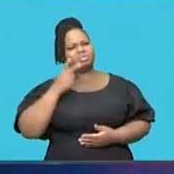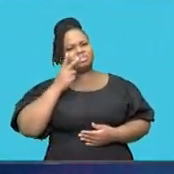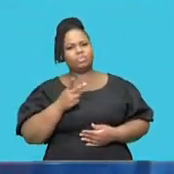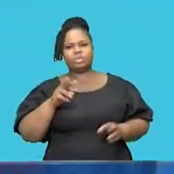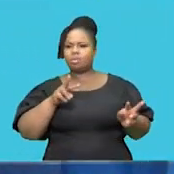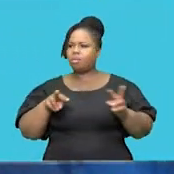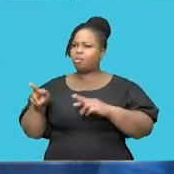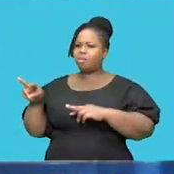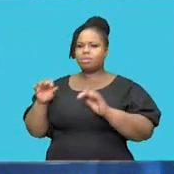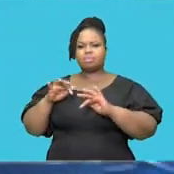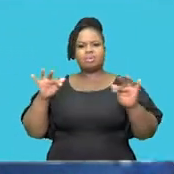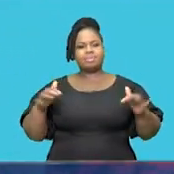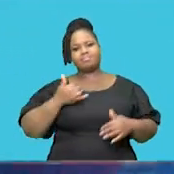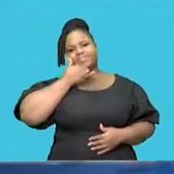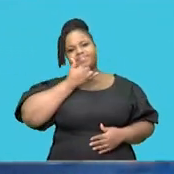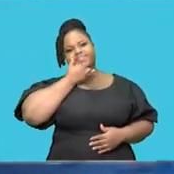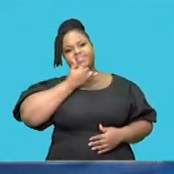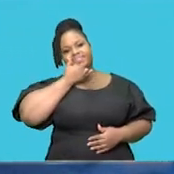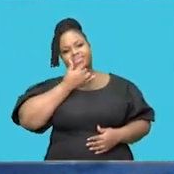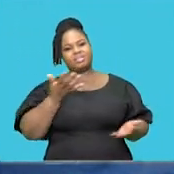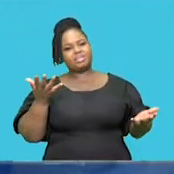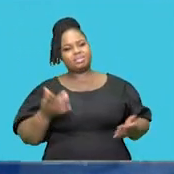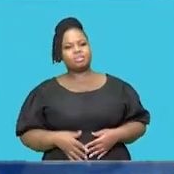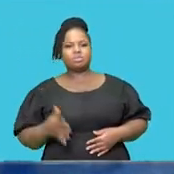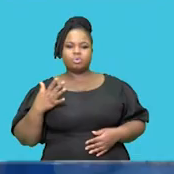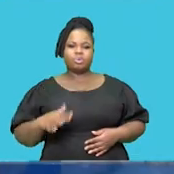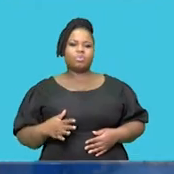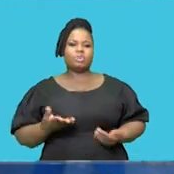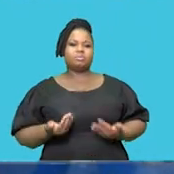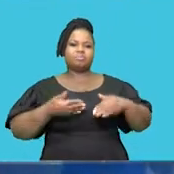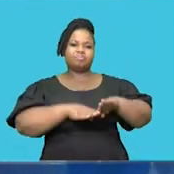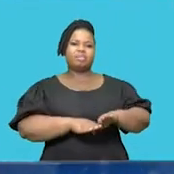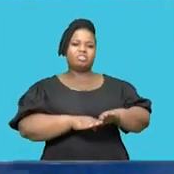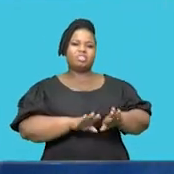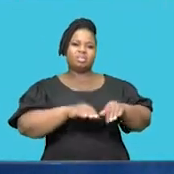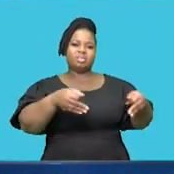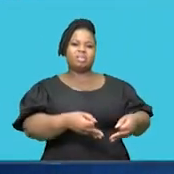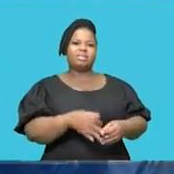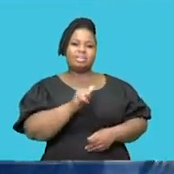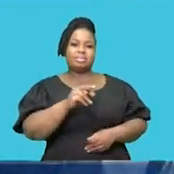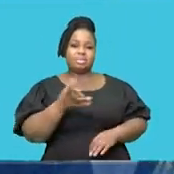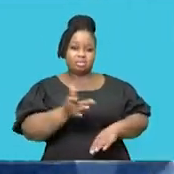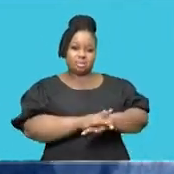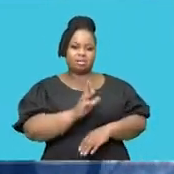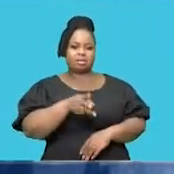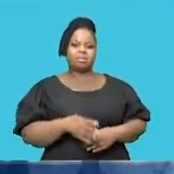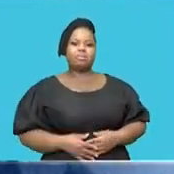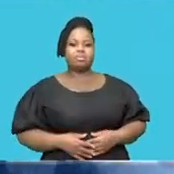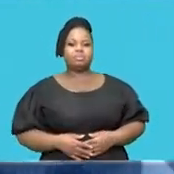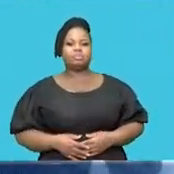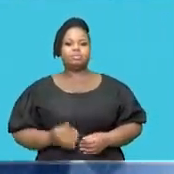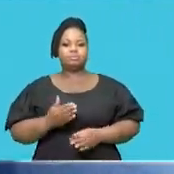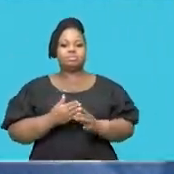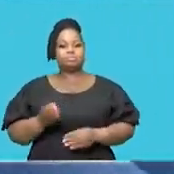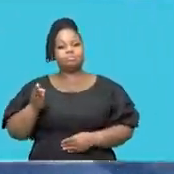you look around, our people is happy. And then we want to bury the ANC. It's going to die. Leading up to the carnival,